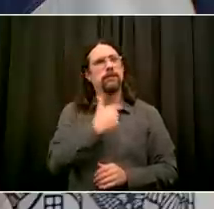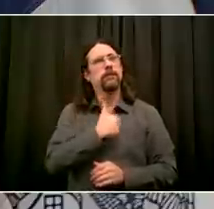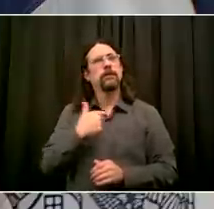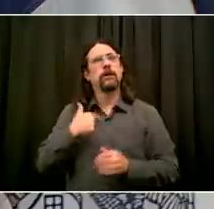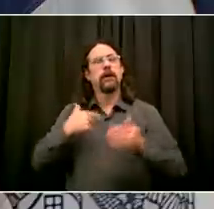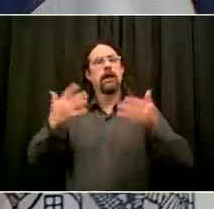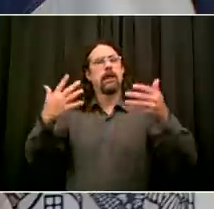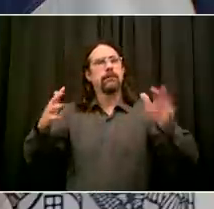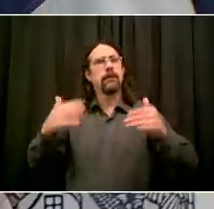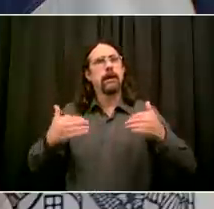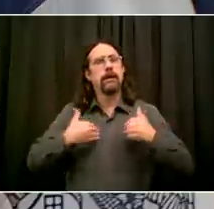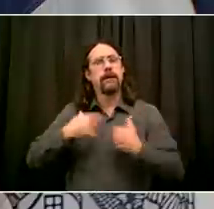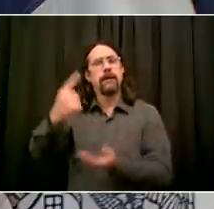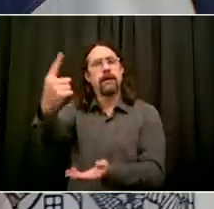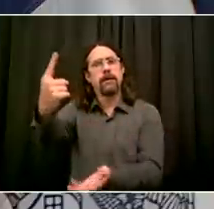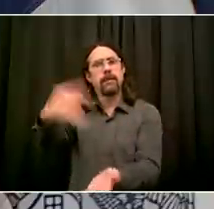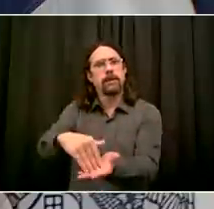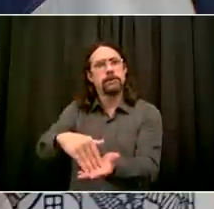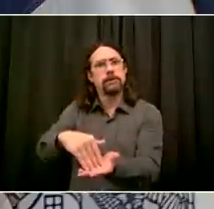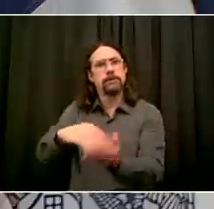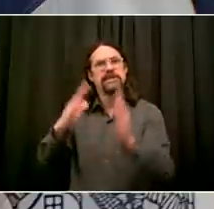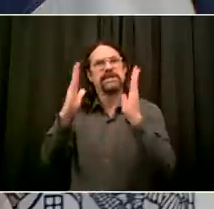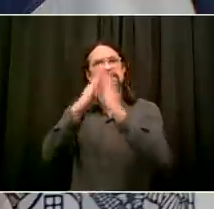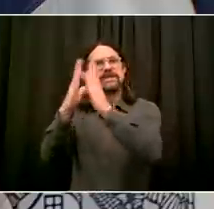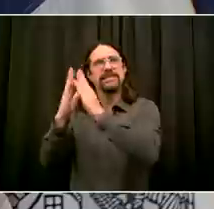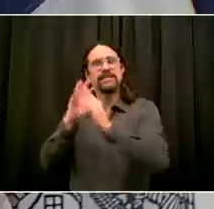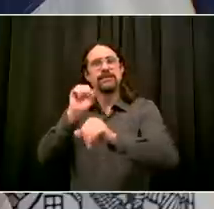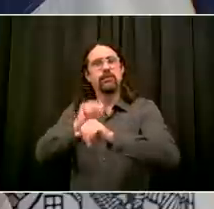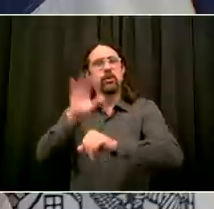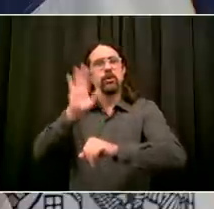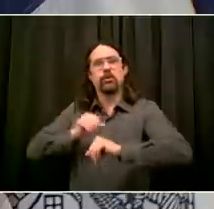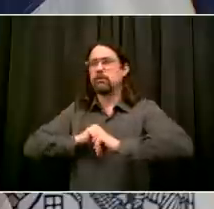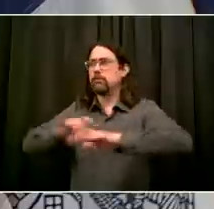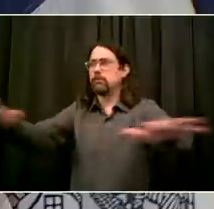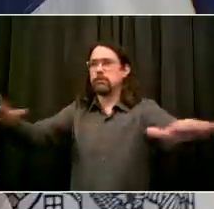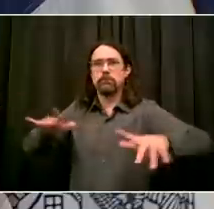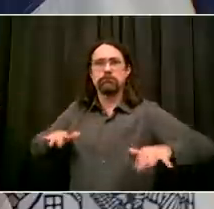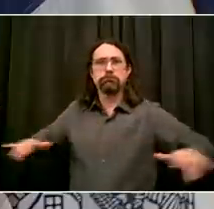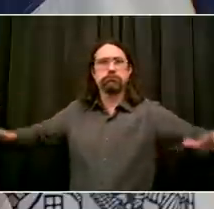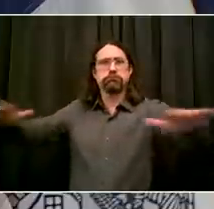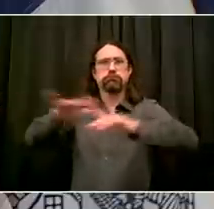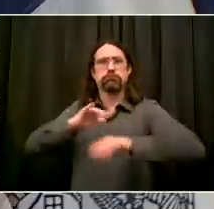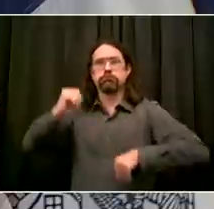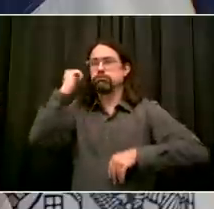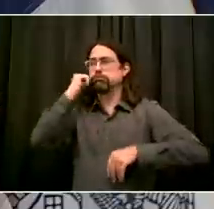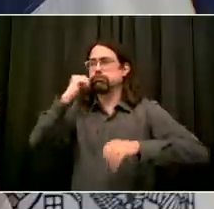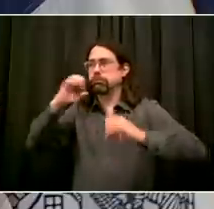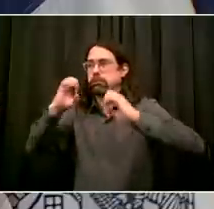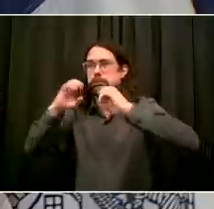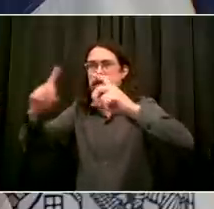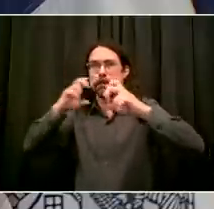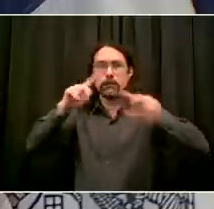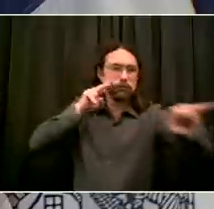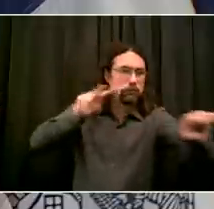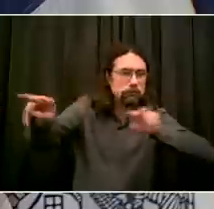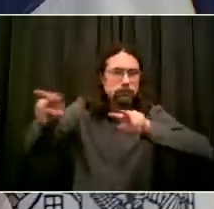keep increasing that, and as we have additional zip codes we need to deal with, we'll literally keep increasing as much as we have